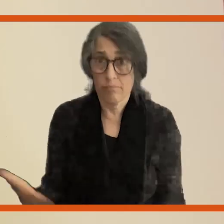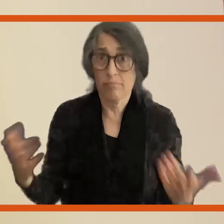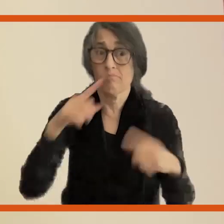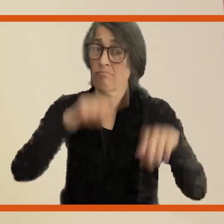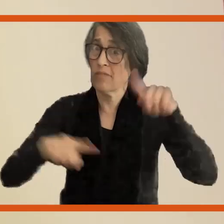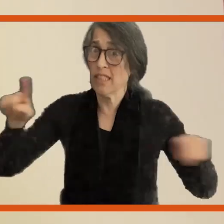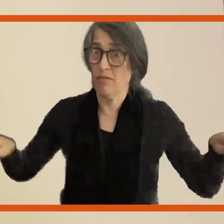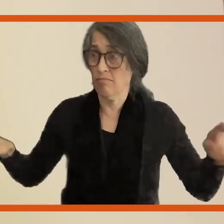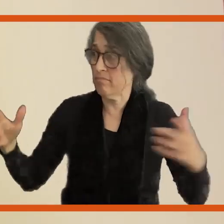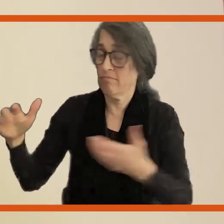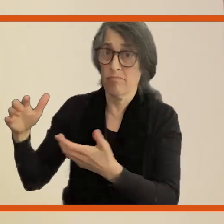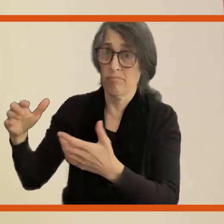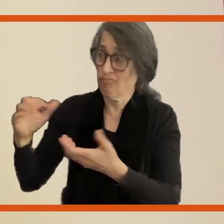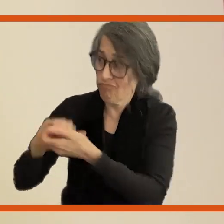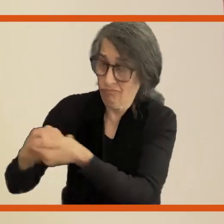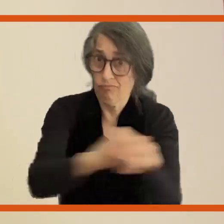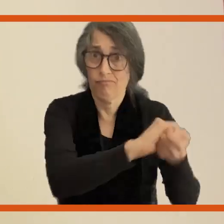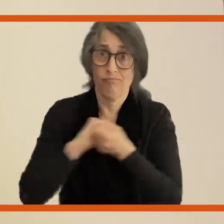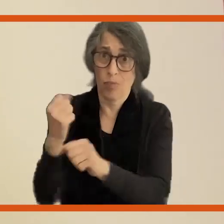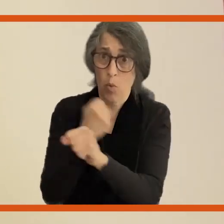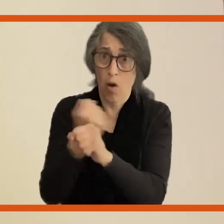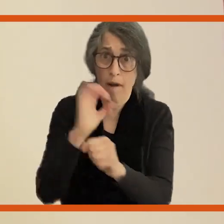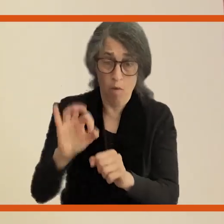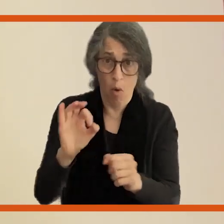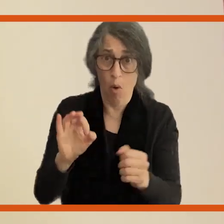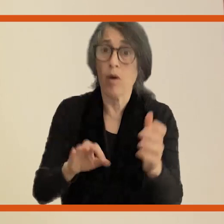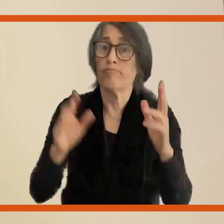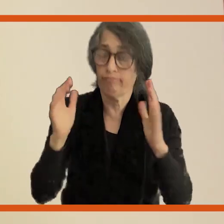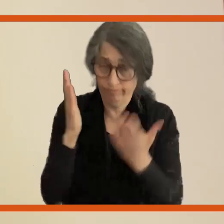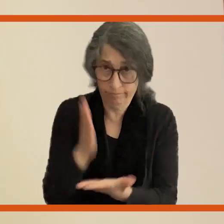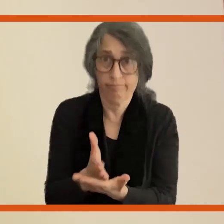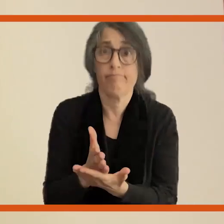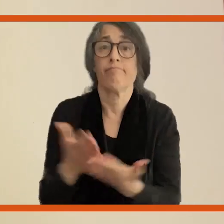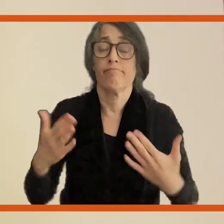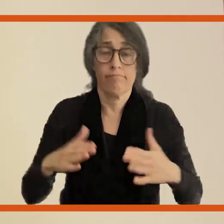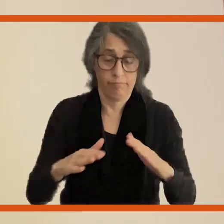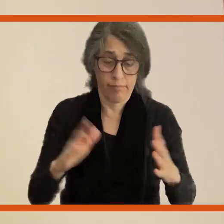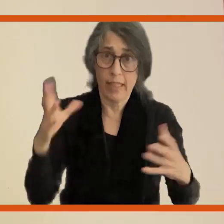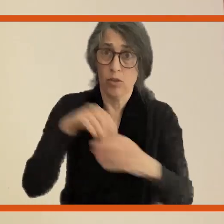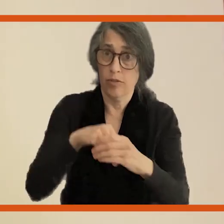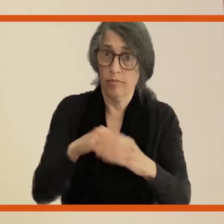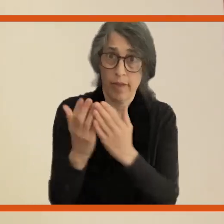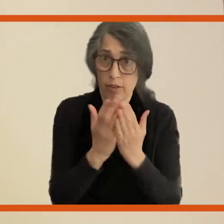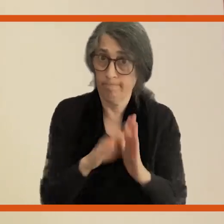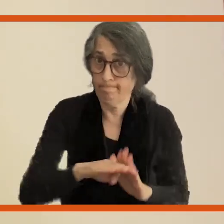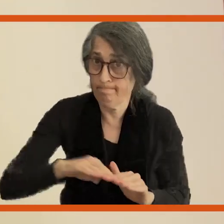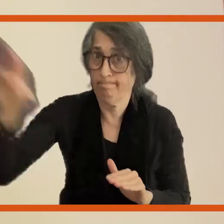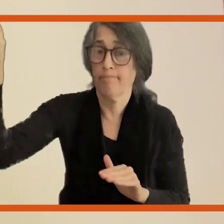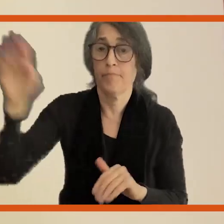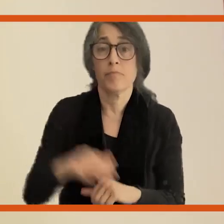will require wide cross-sectoral collaborations. In realizing SDG 4 and to